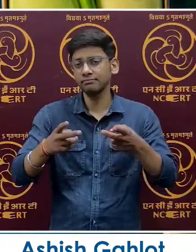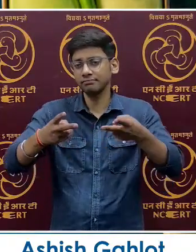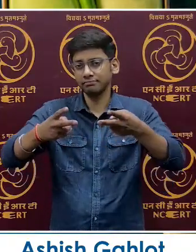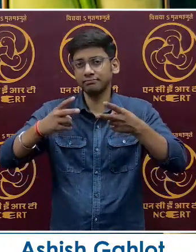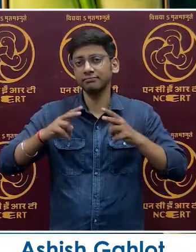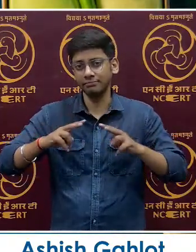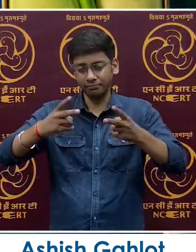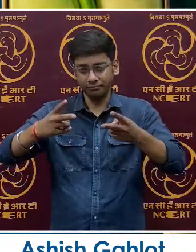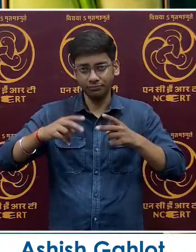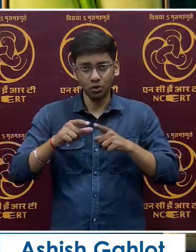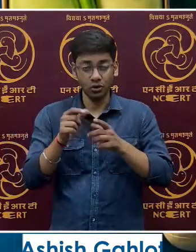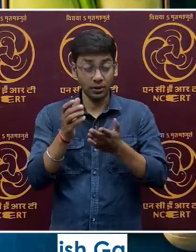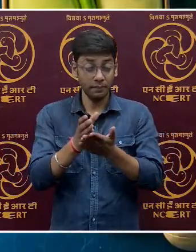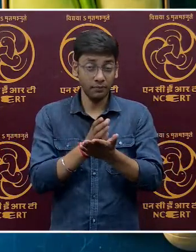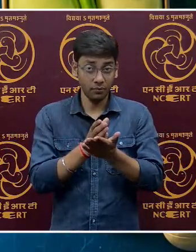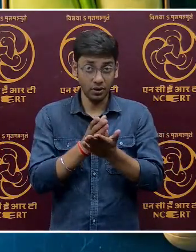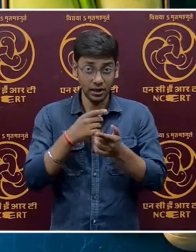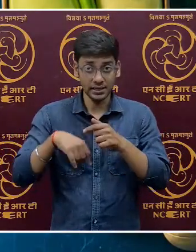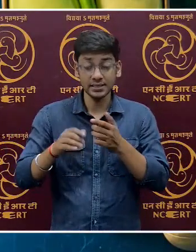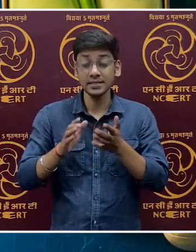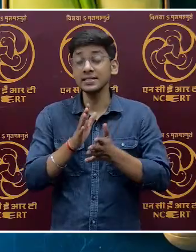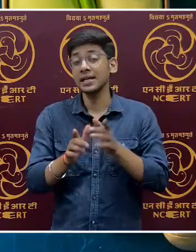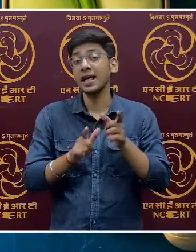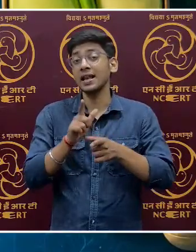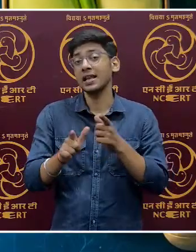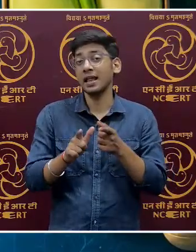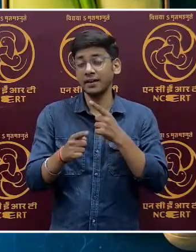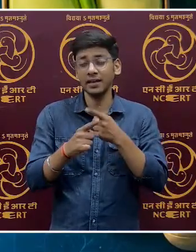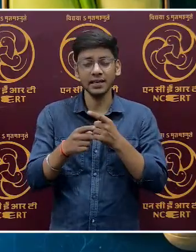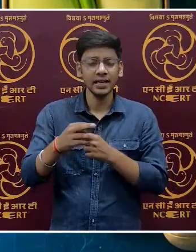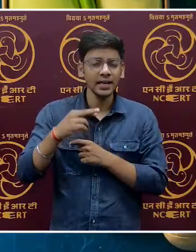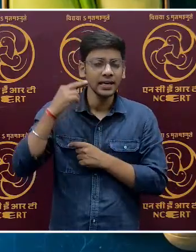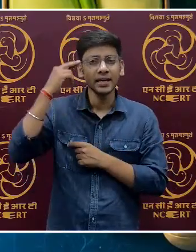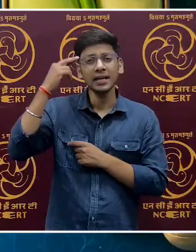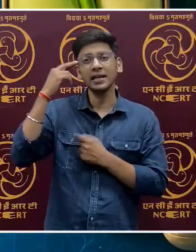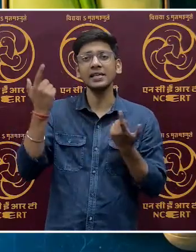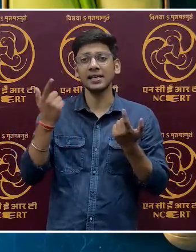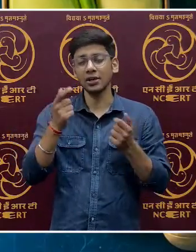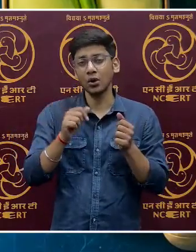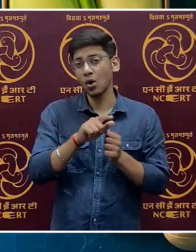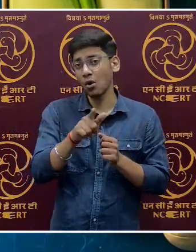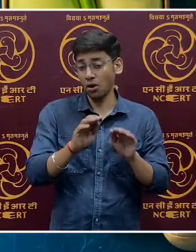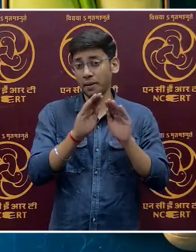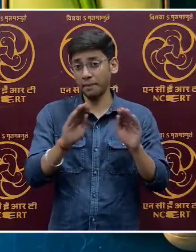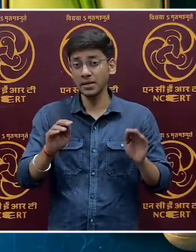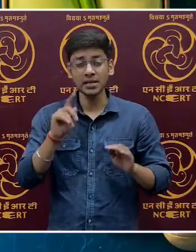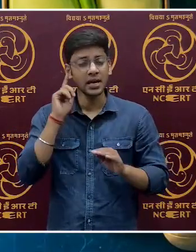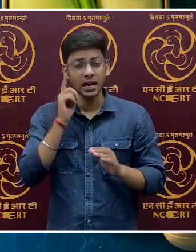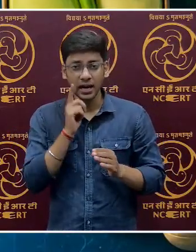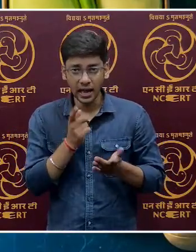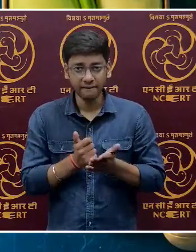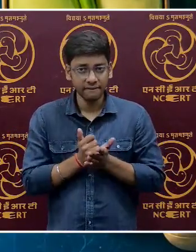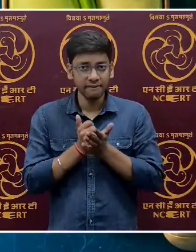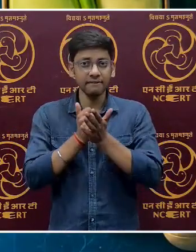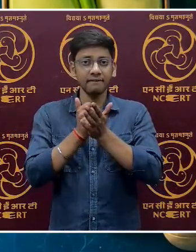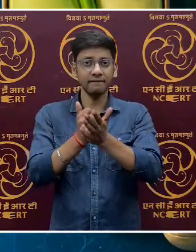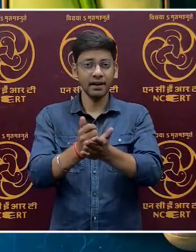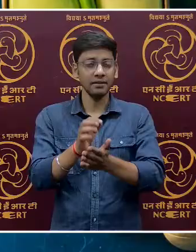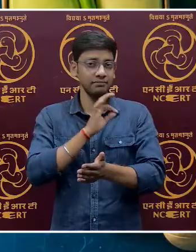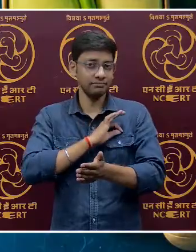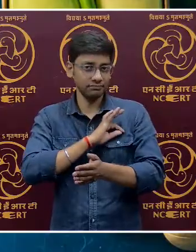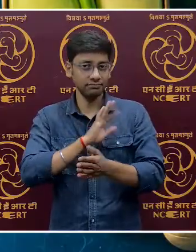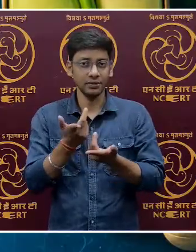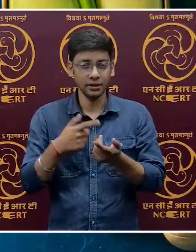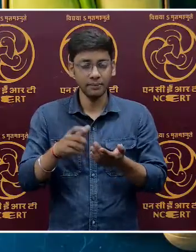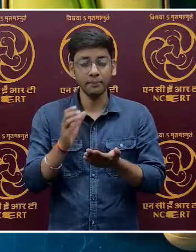to discuss in this program into sign language, so that all of you are going to be benefited by